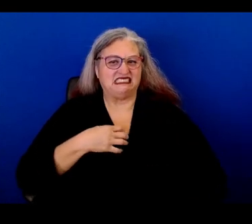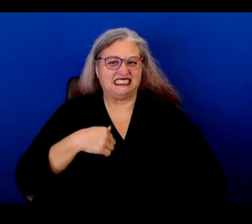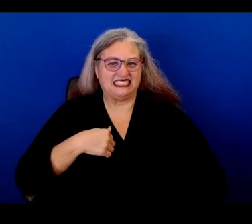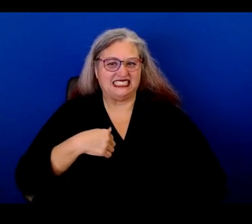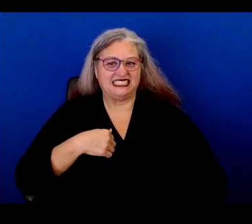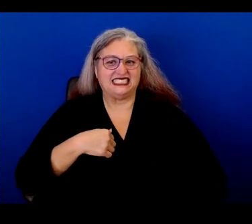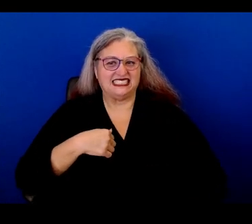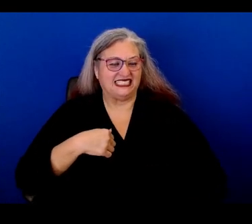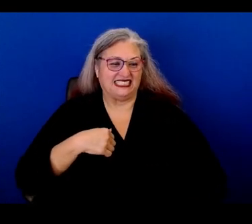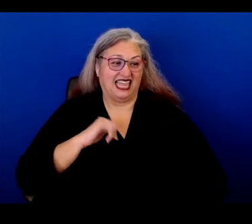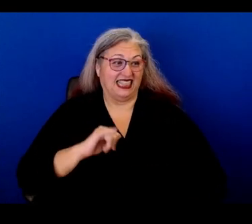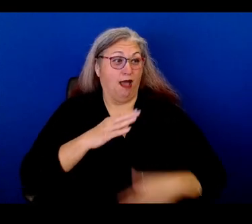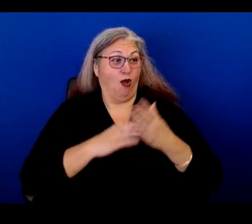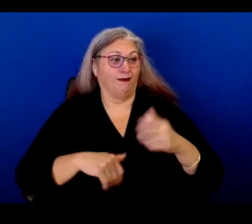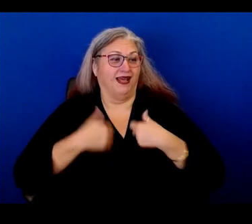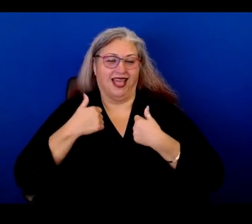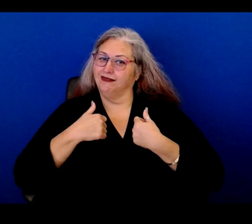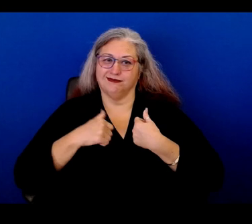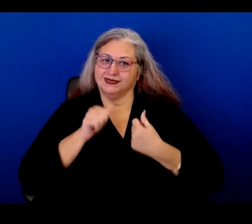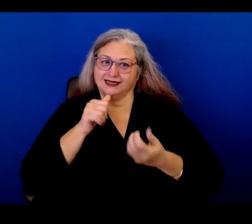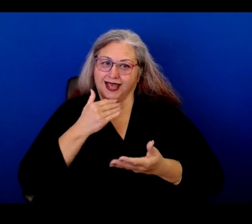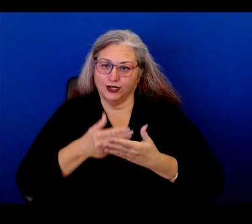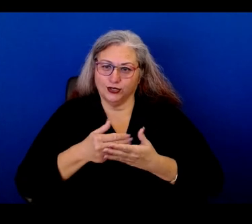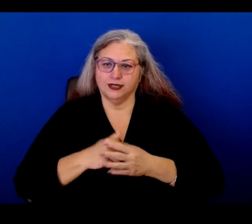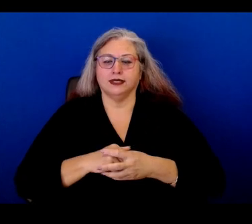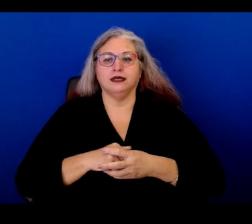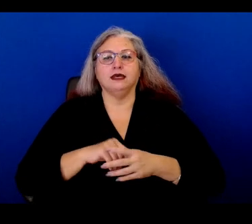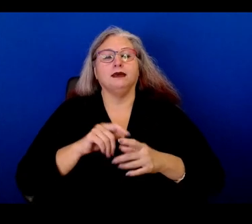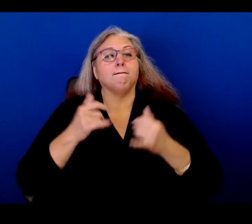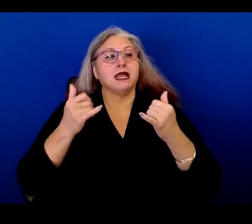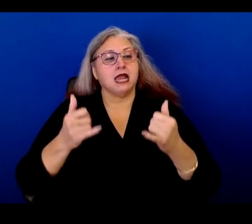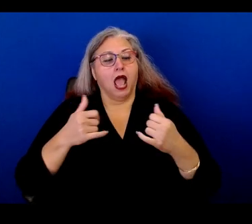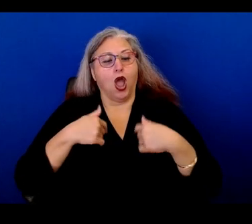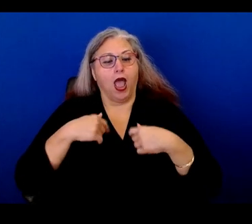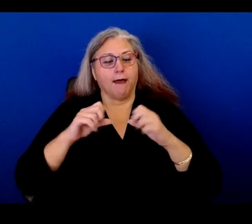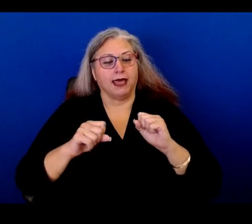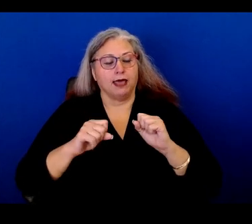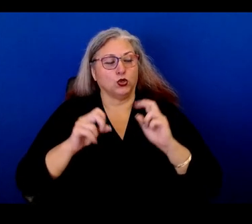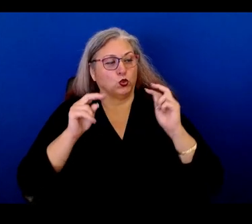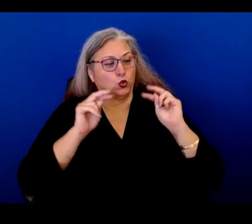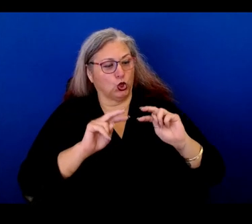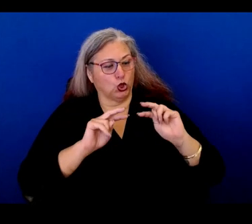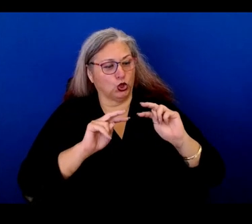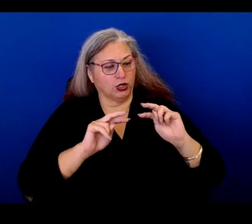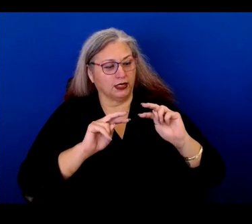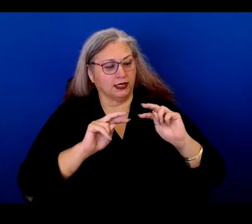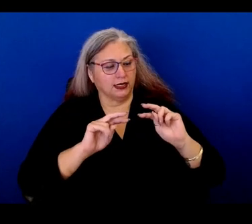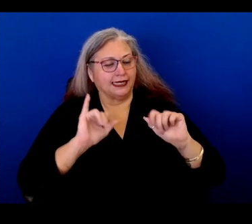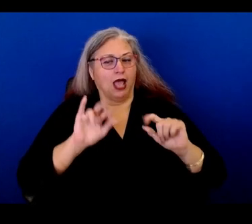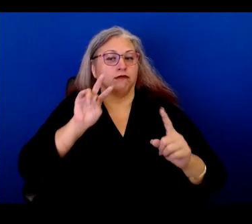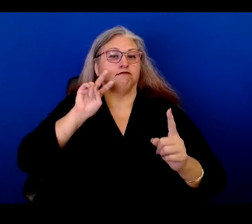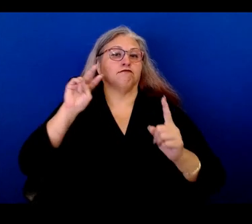that was not a good place in my life. But I can turn it around and look at it from a